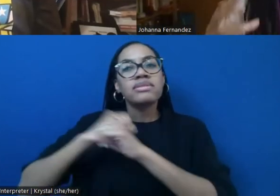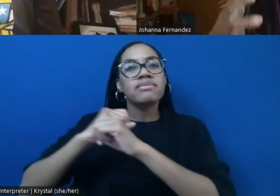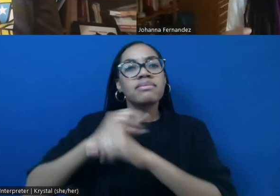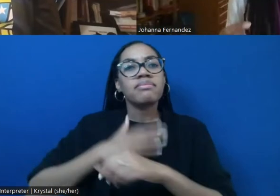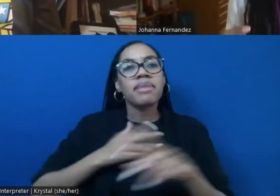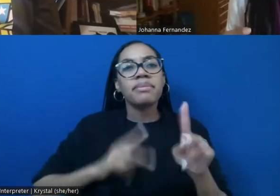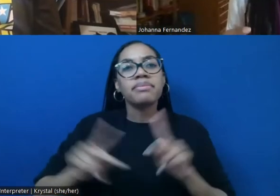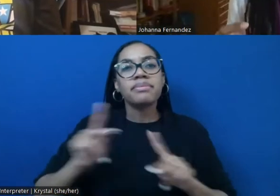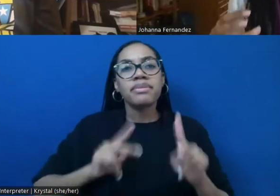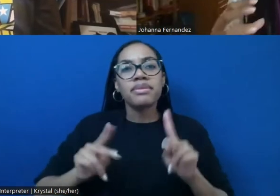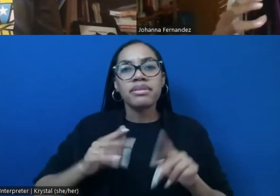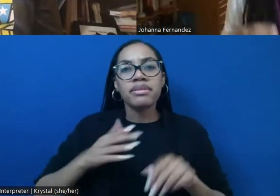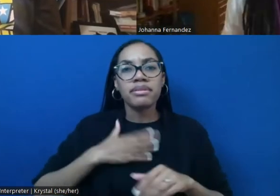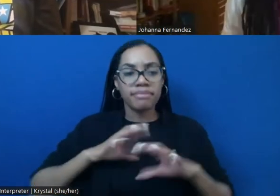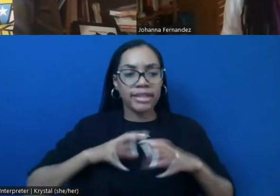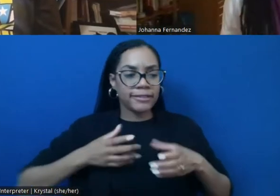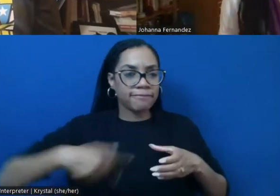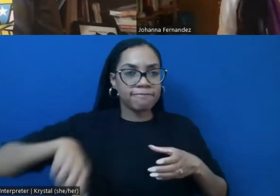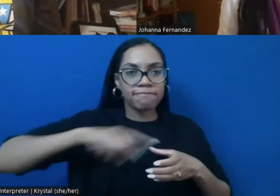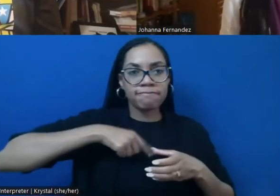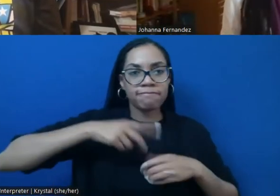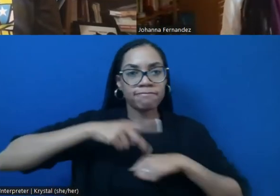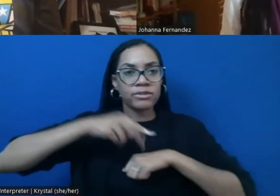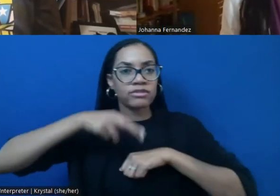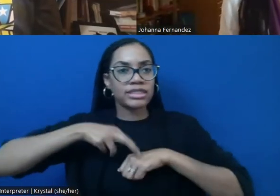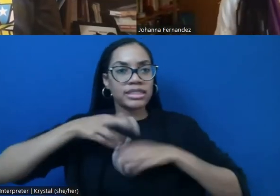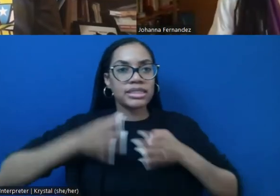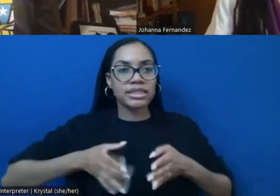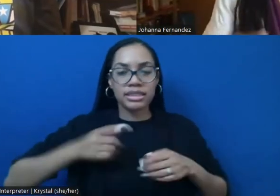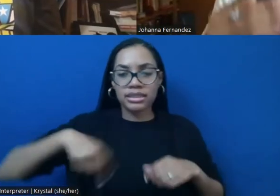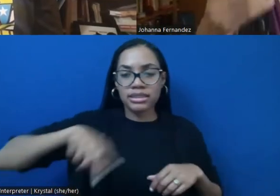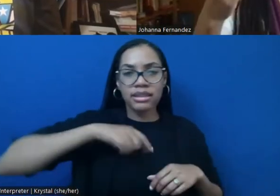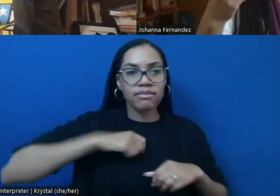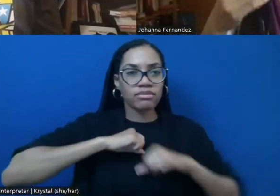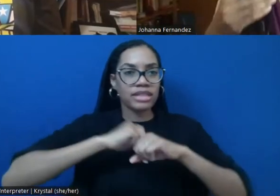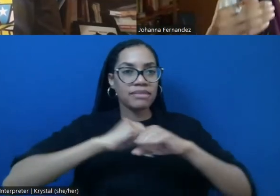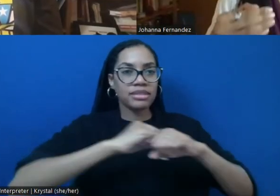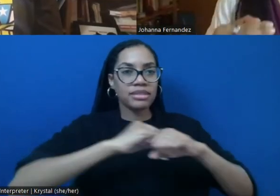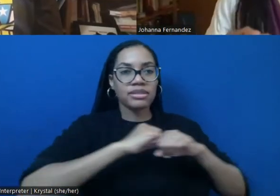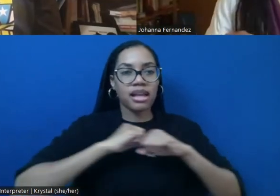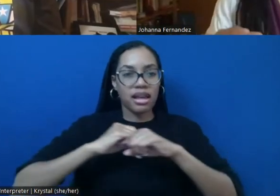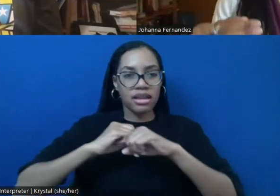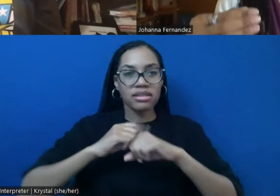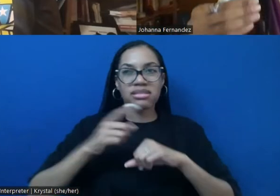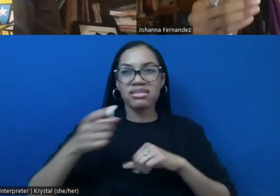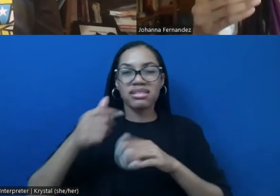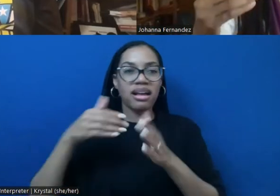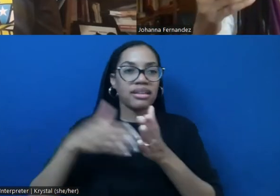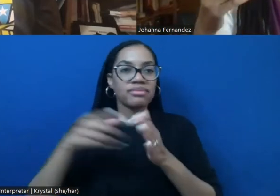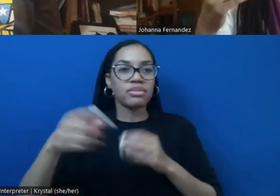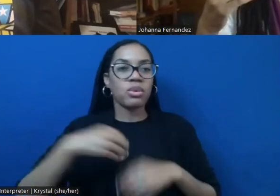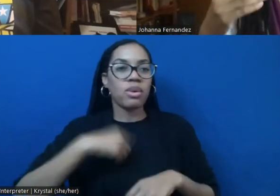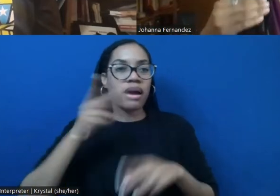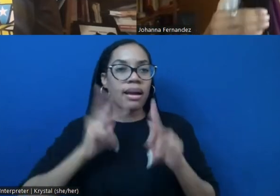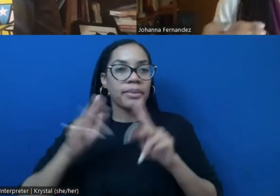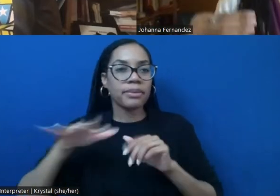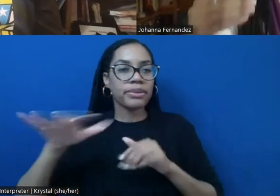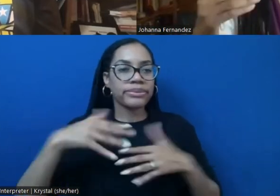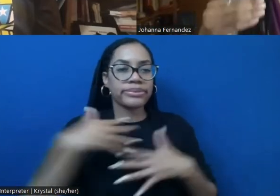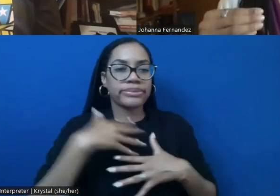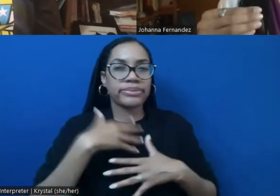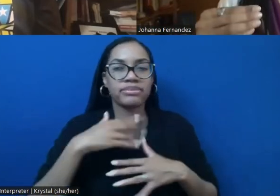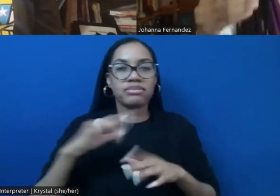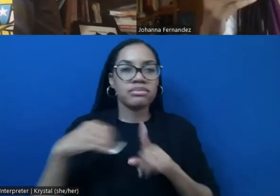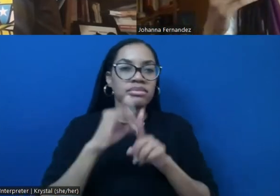and his cohort against this white terror. So the very organization of a